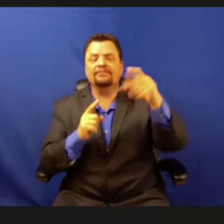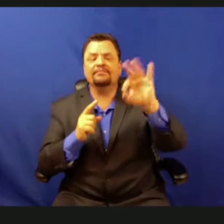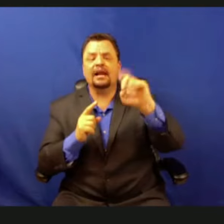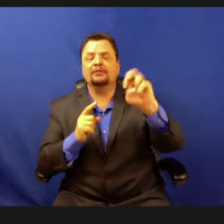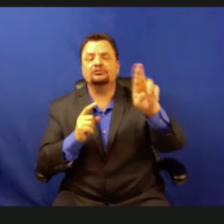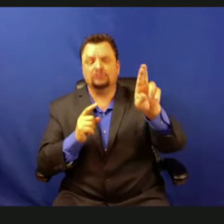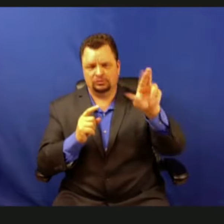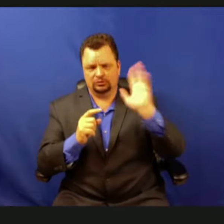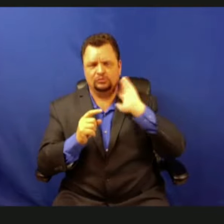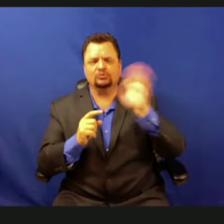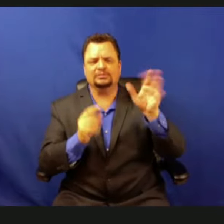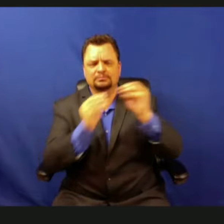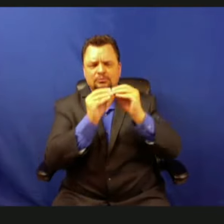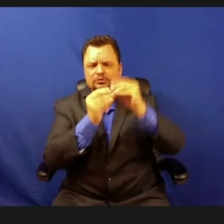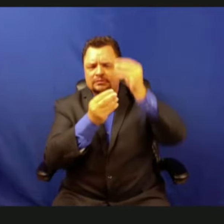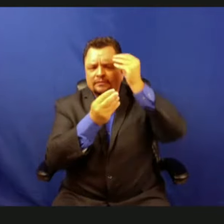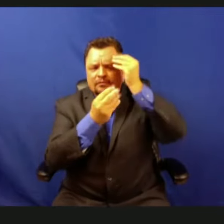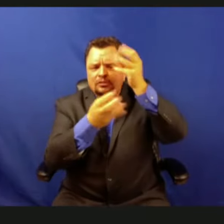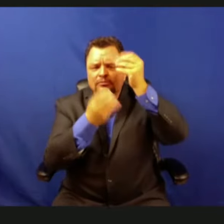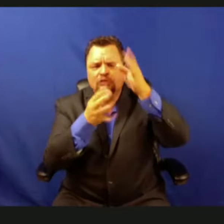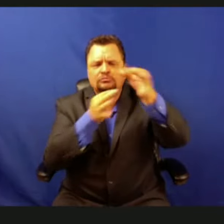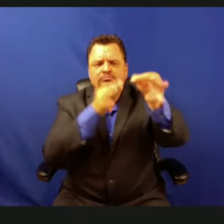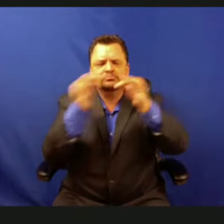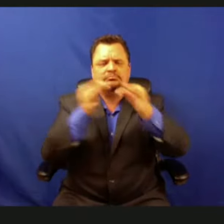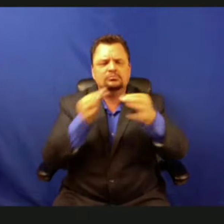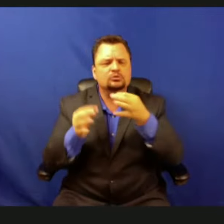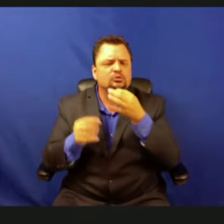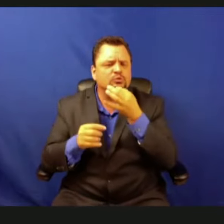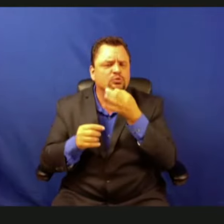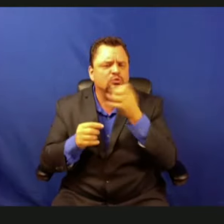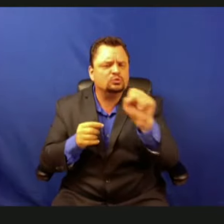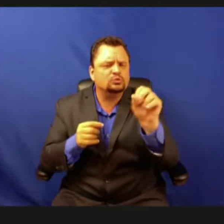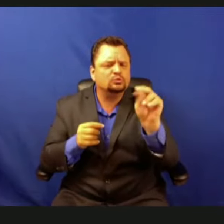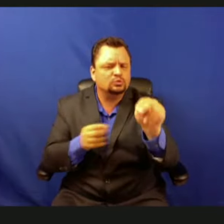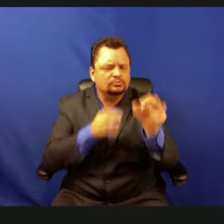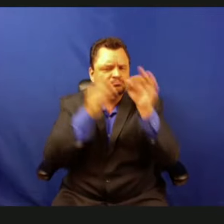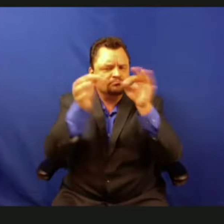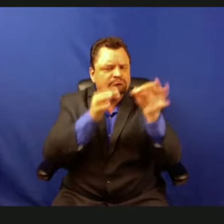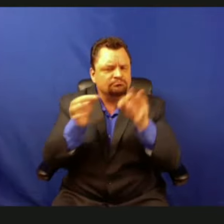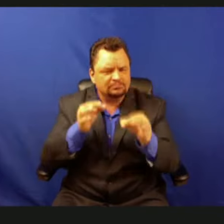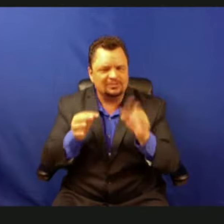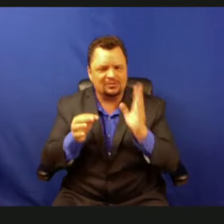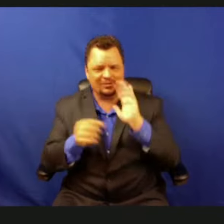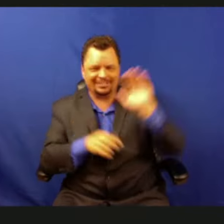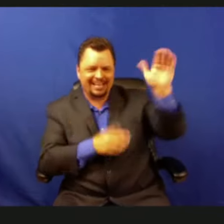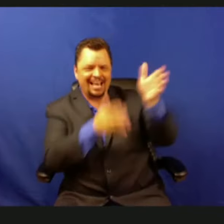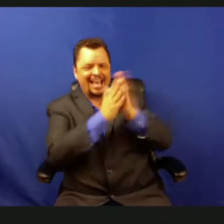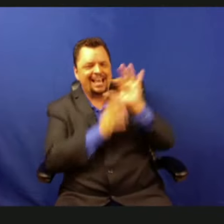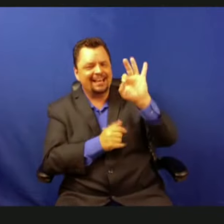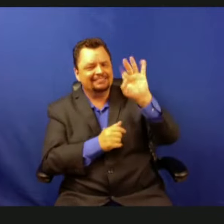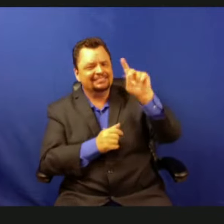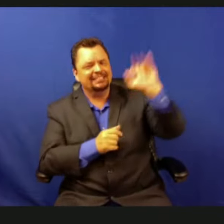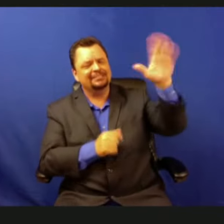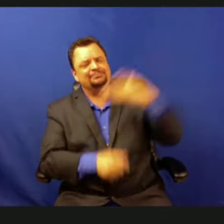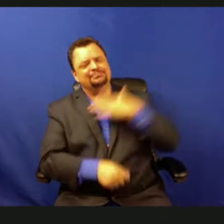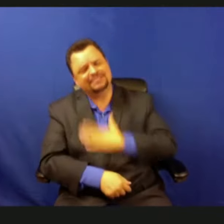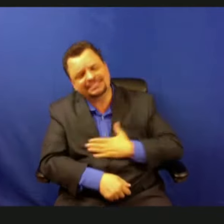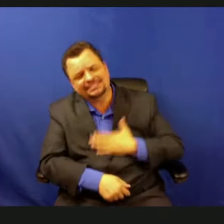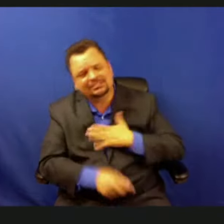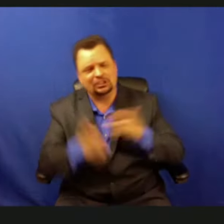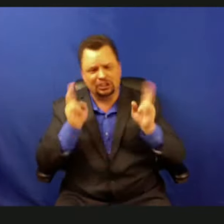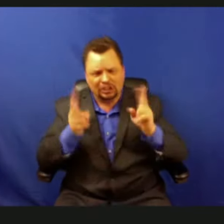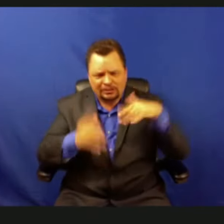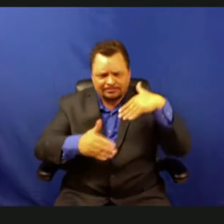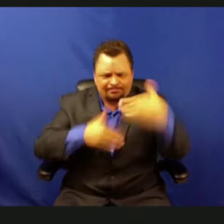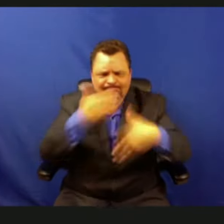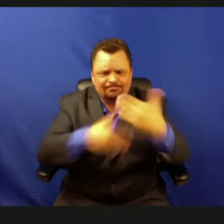I would call upon the FDA to act urgently and expeditiously, considering the ravaging effect of the epidemic across the entire country